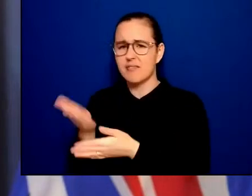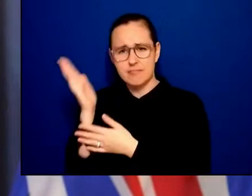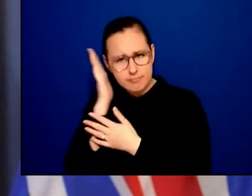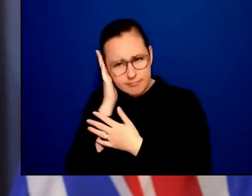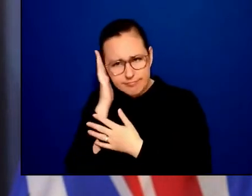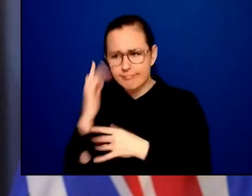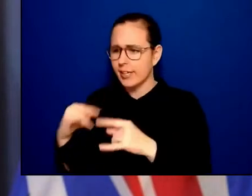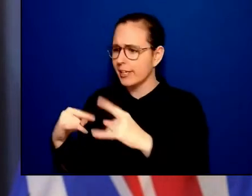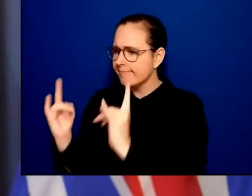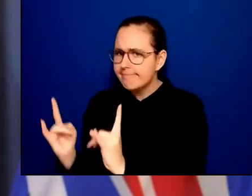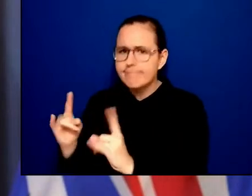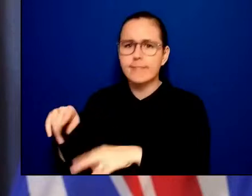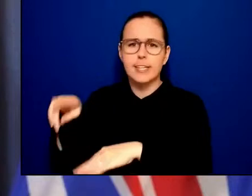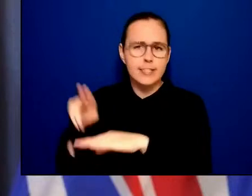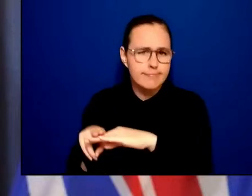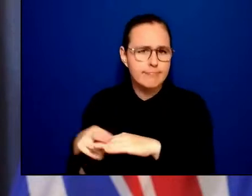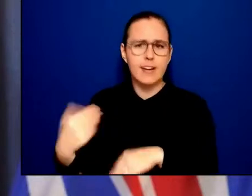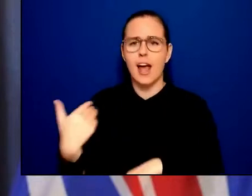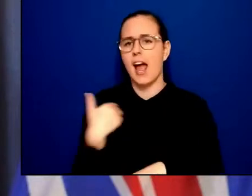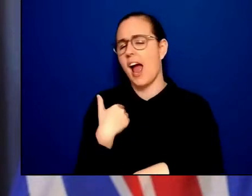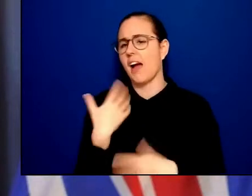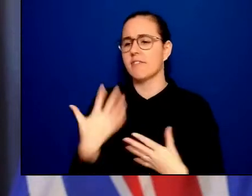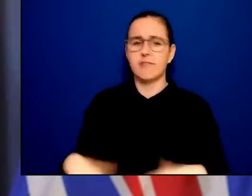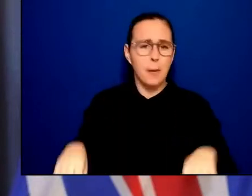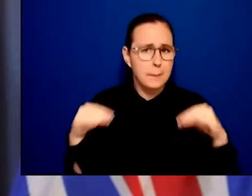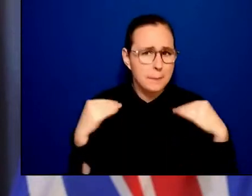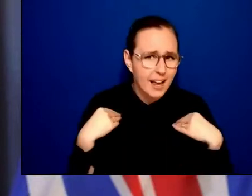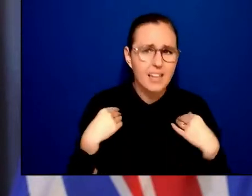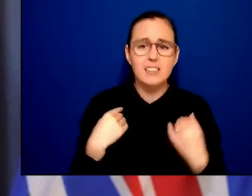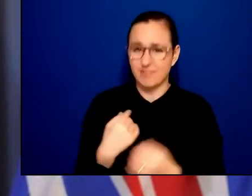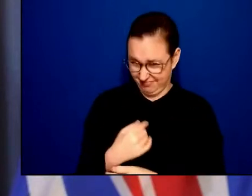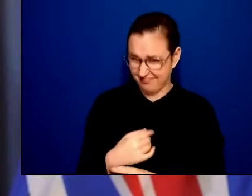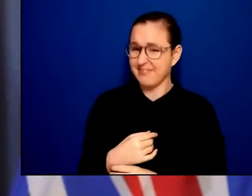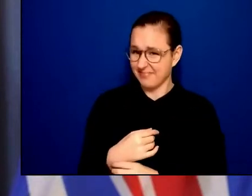and supporting almost 1,100